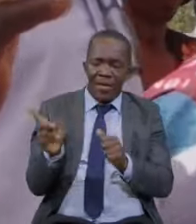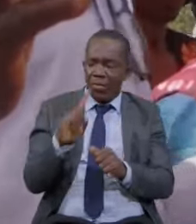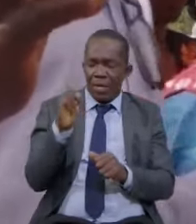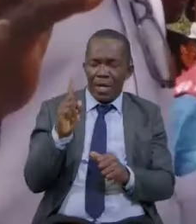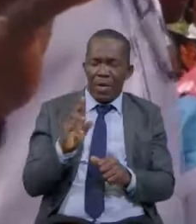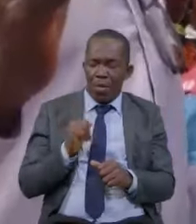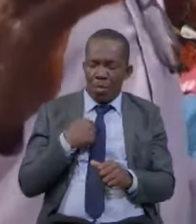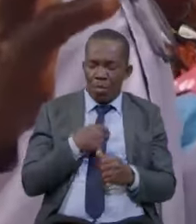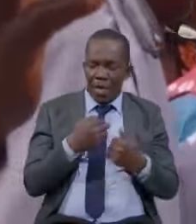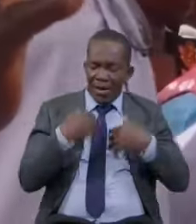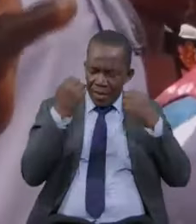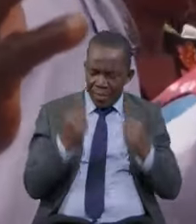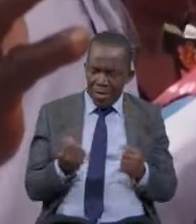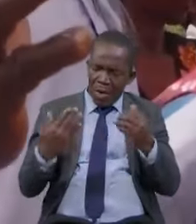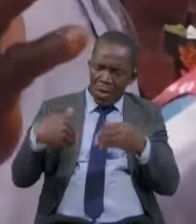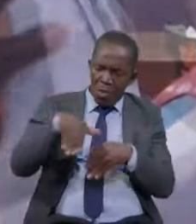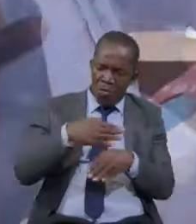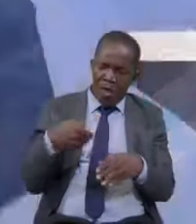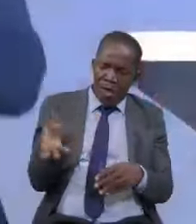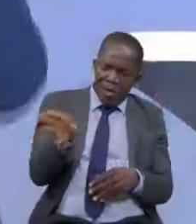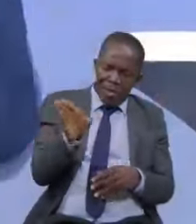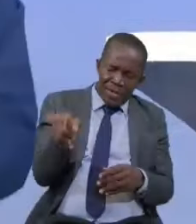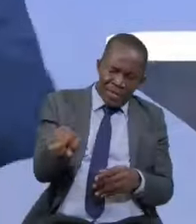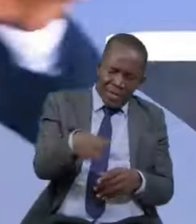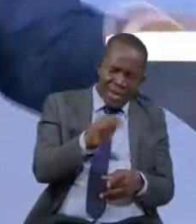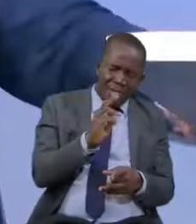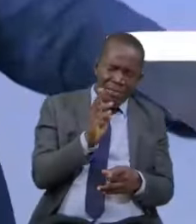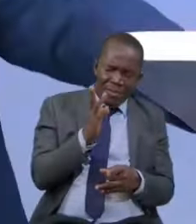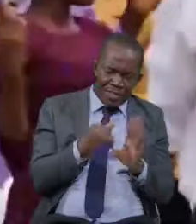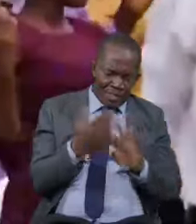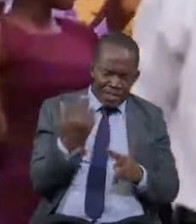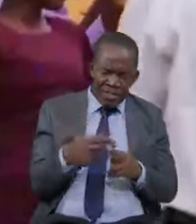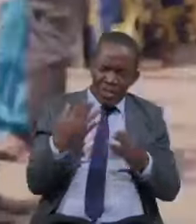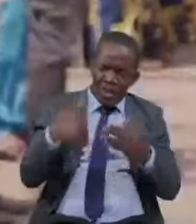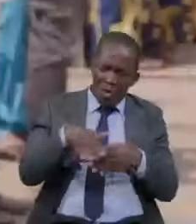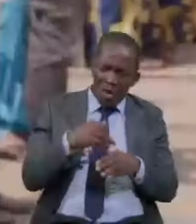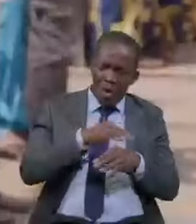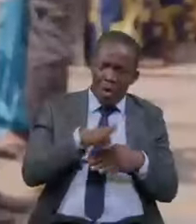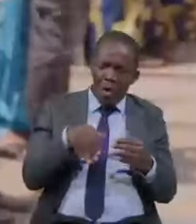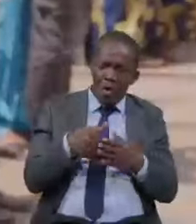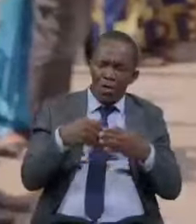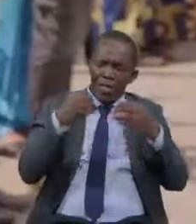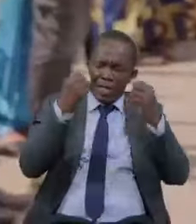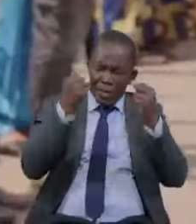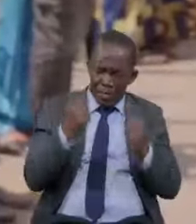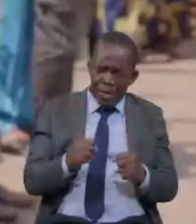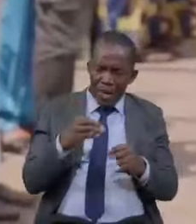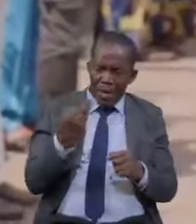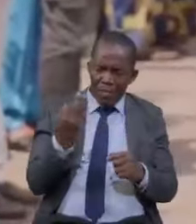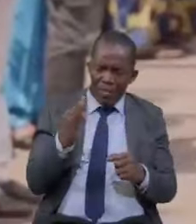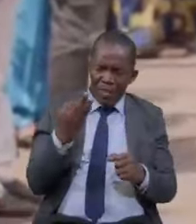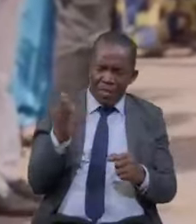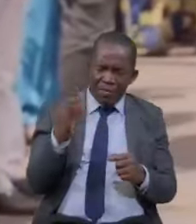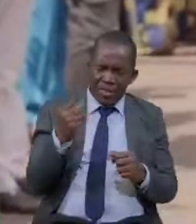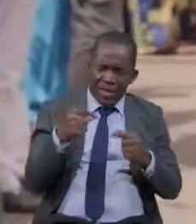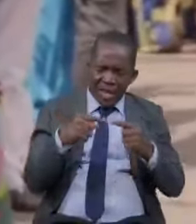power of all enemies in Jesus' name. And nothing shall